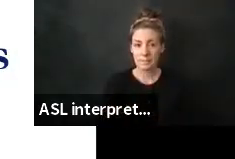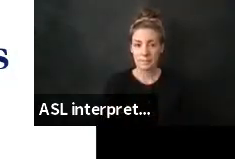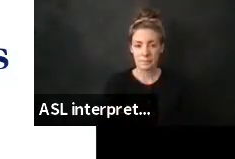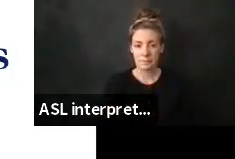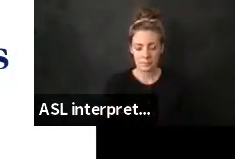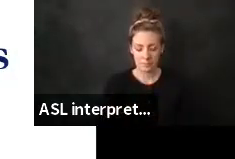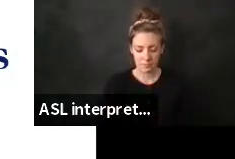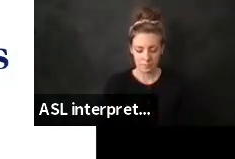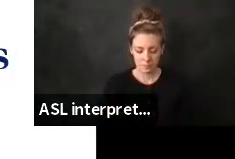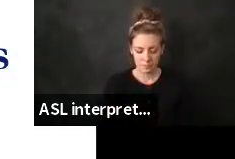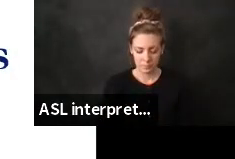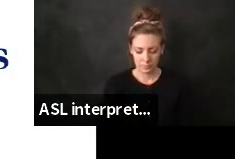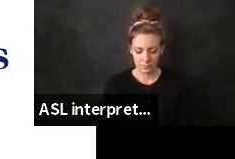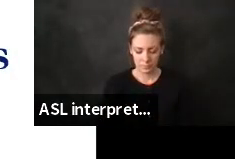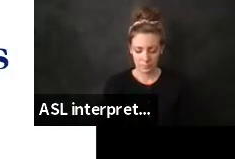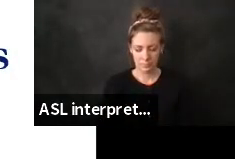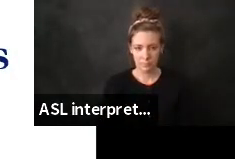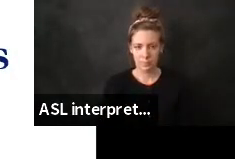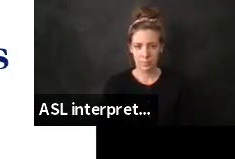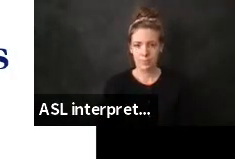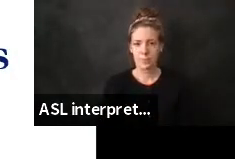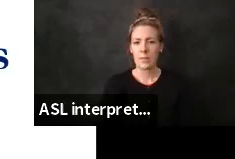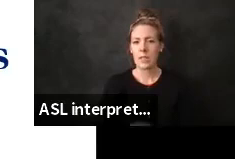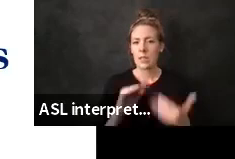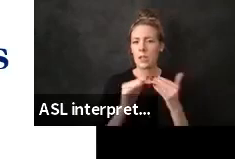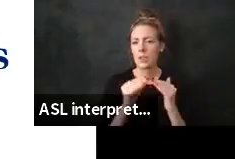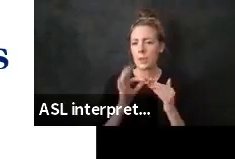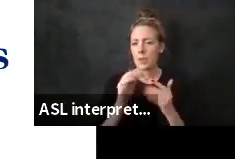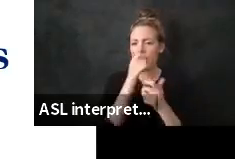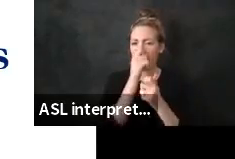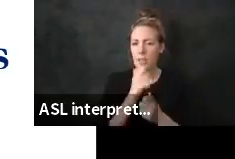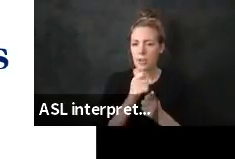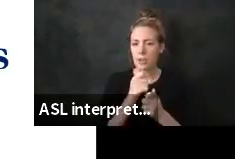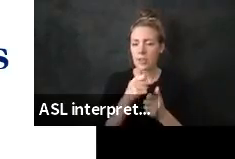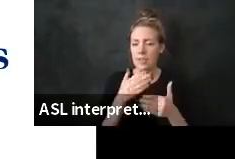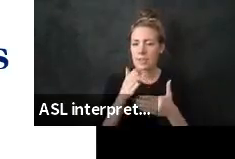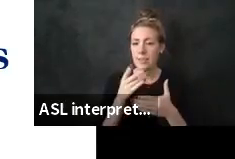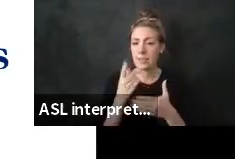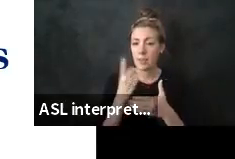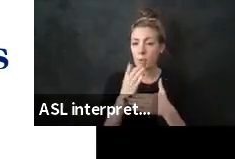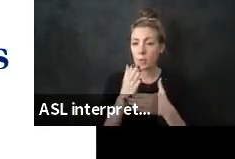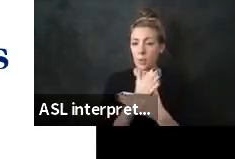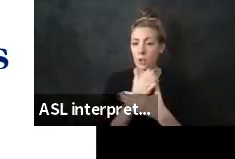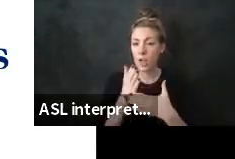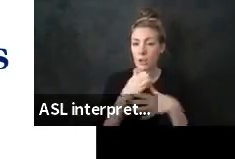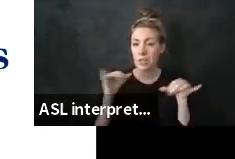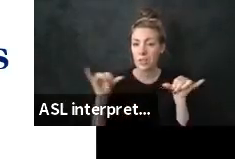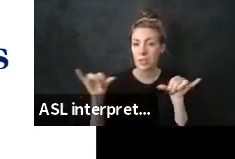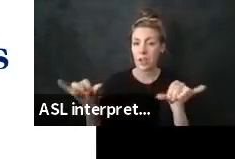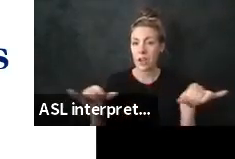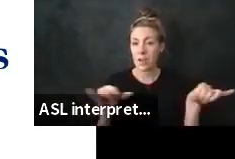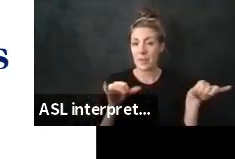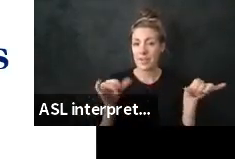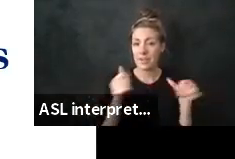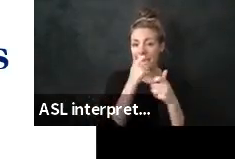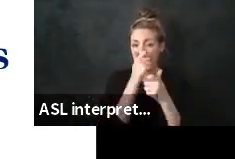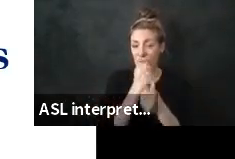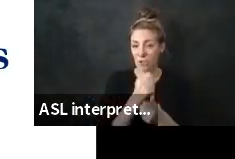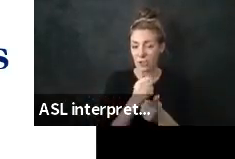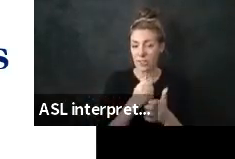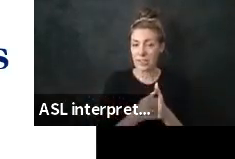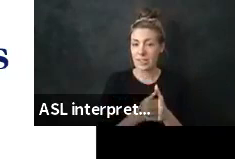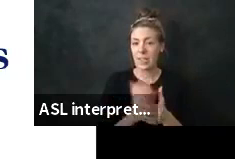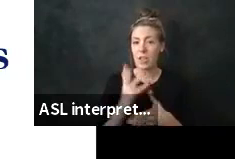The definition of community of interest is a population that shares common social or economic interests that should be included within a single district